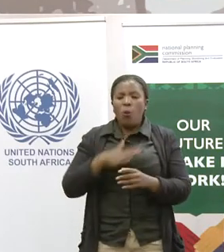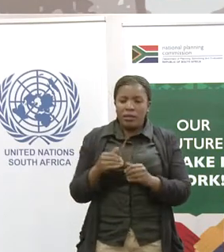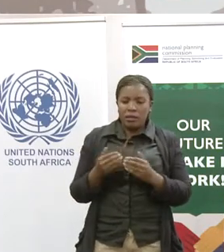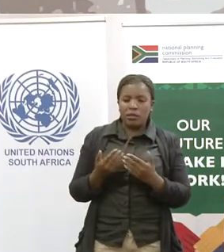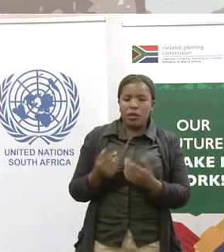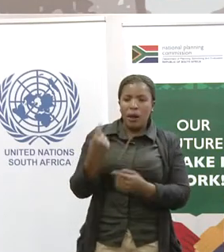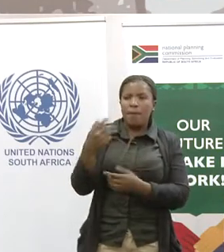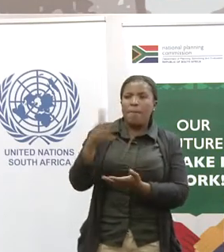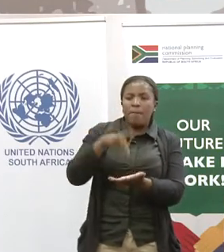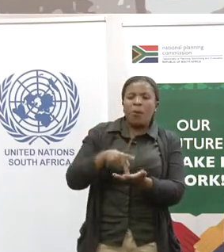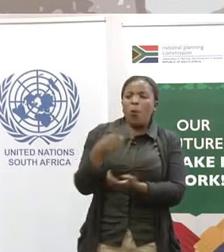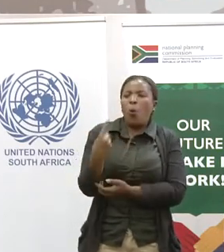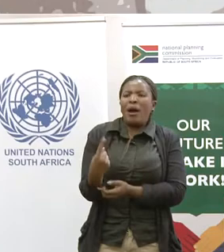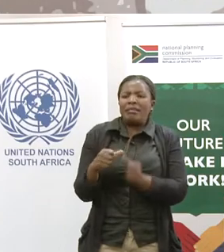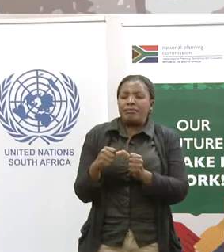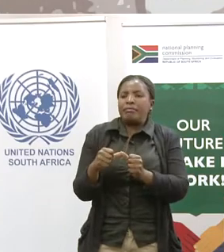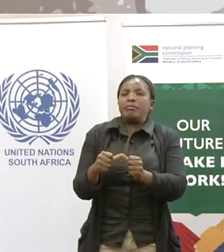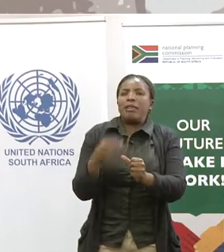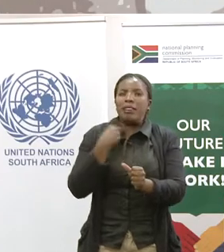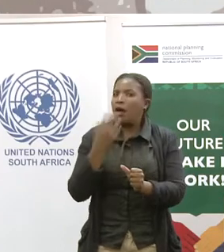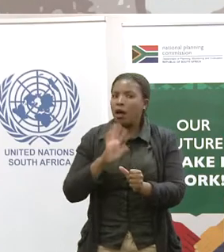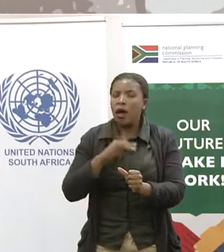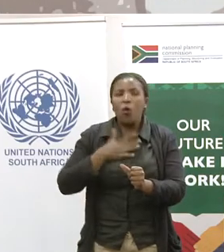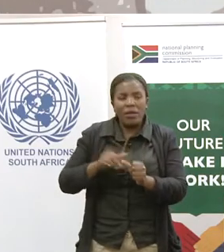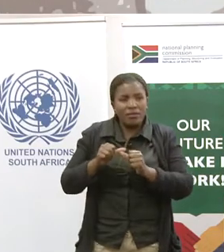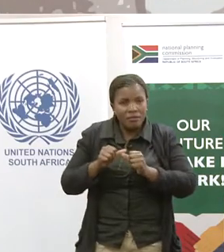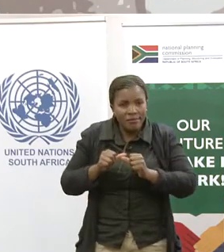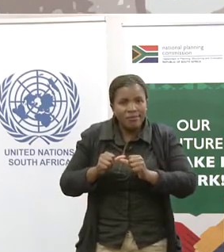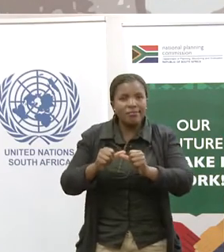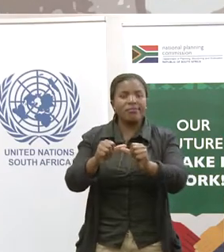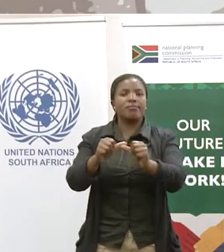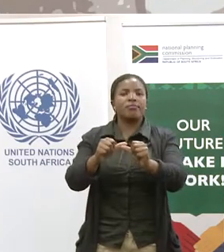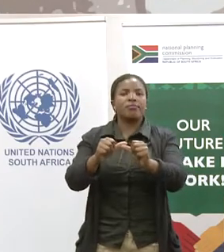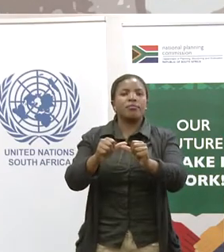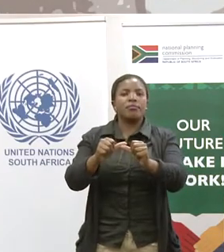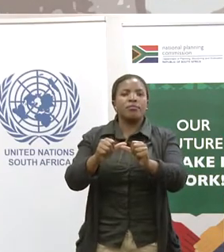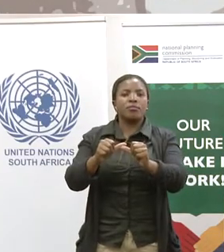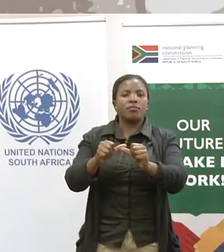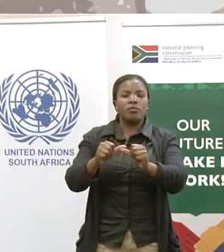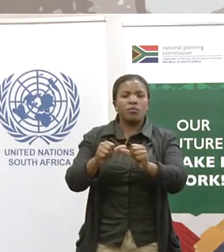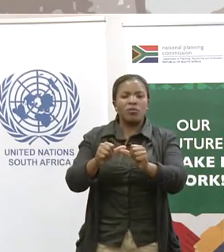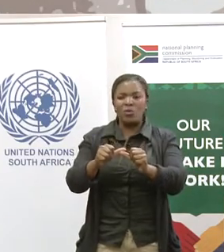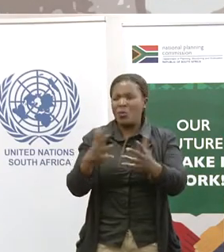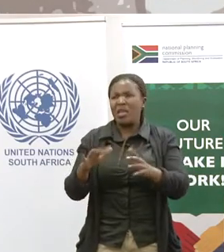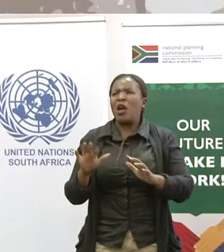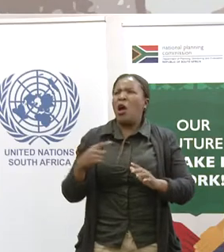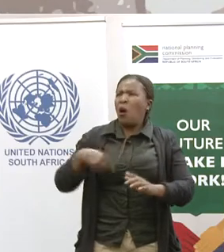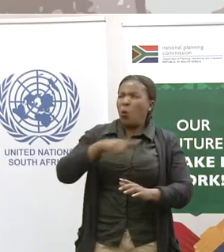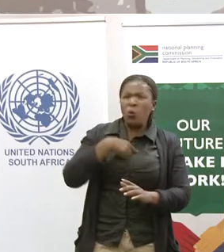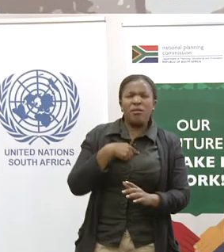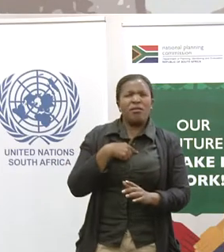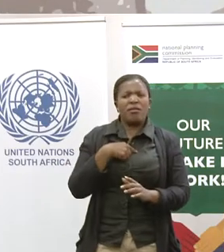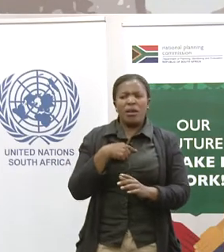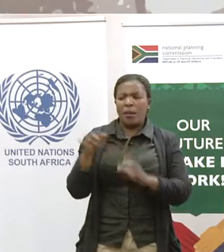location. It was about how are we going to be treated.